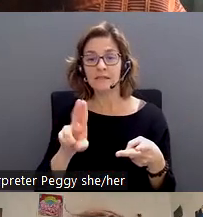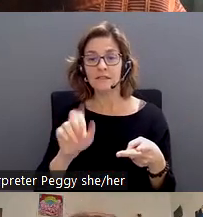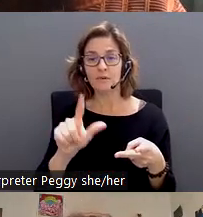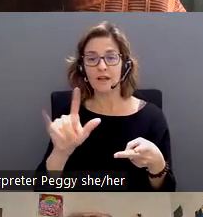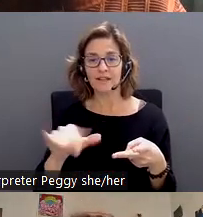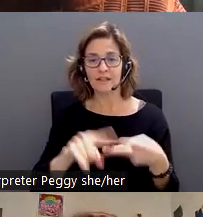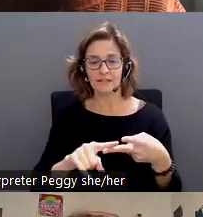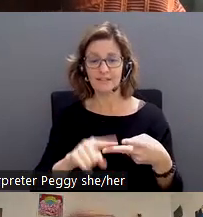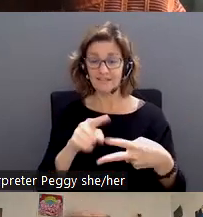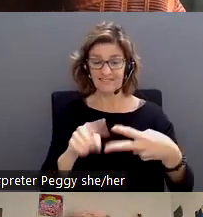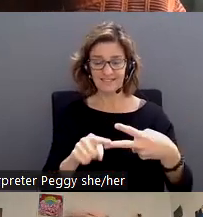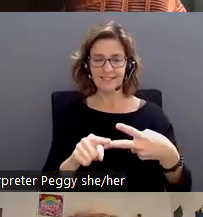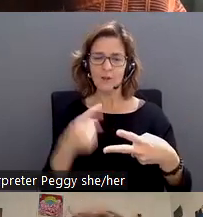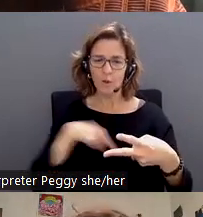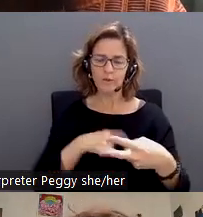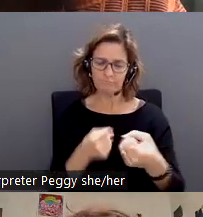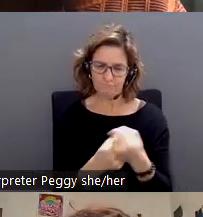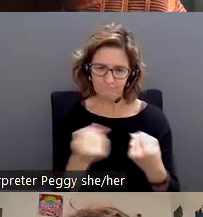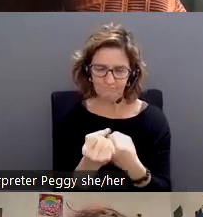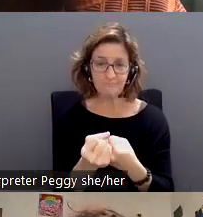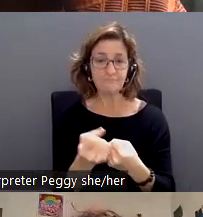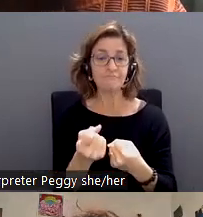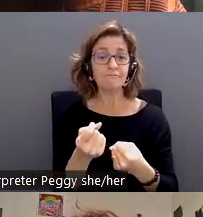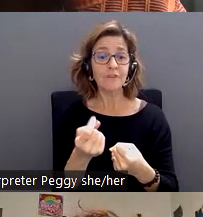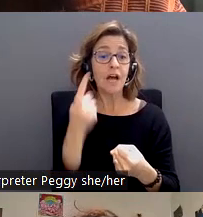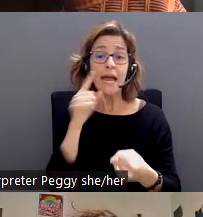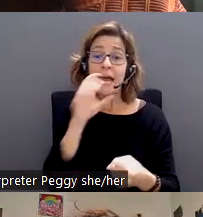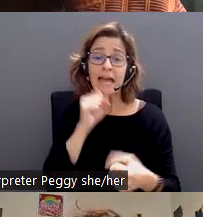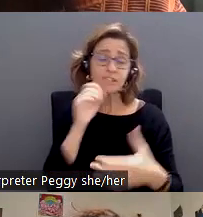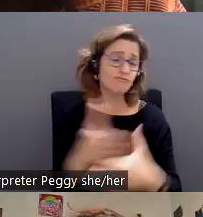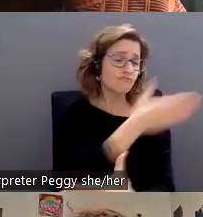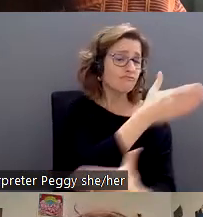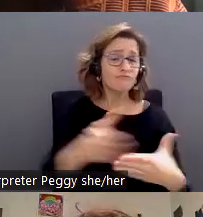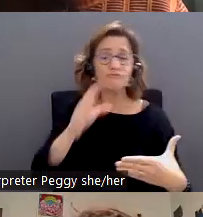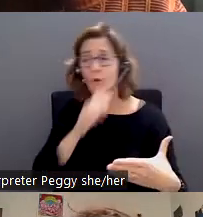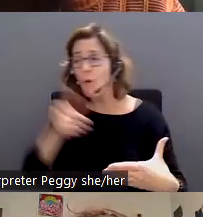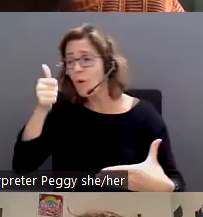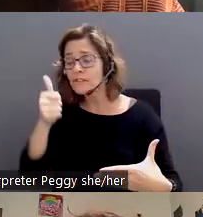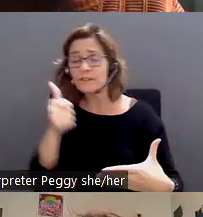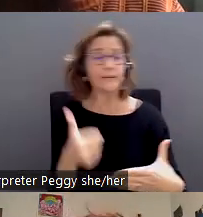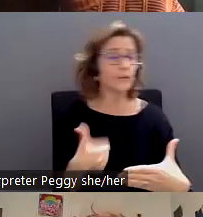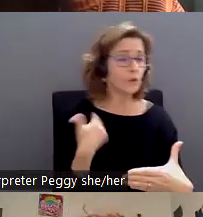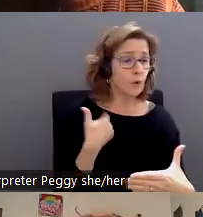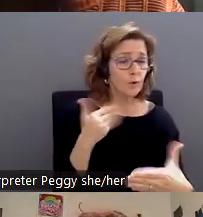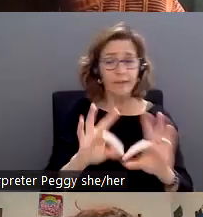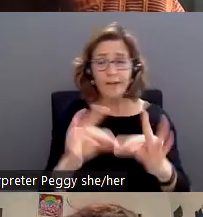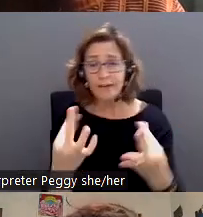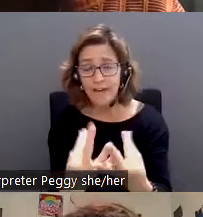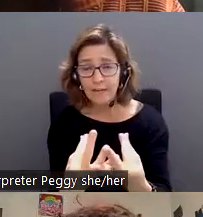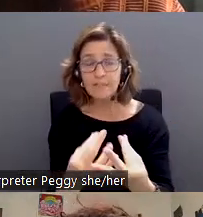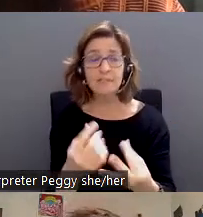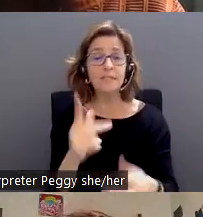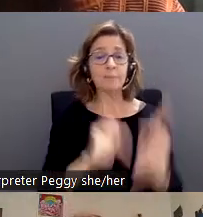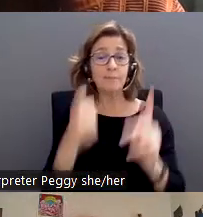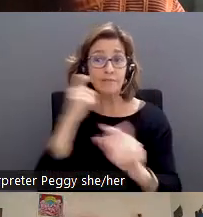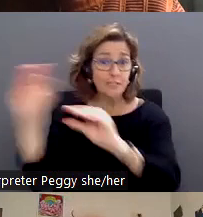older folks, for youth and families. We have programs for newcomers, specifically for